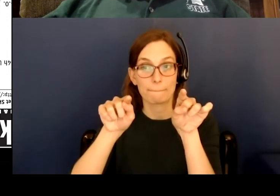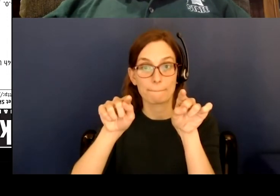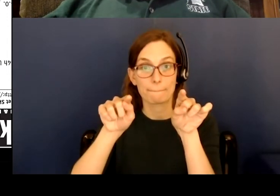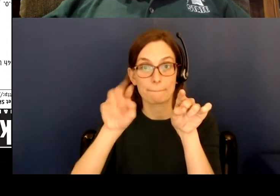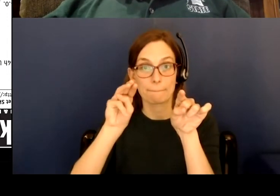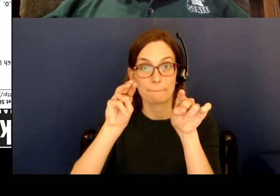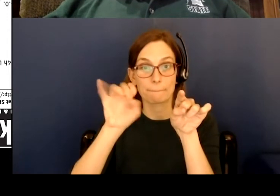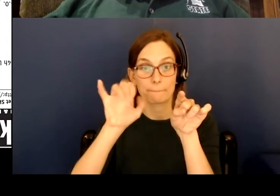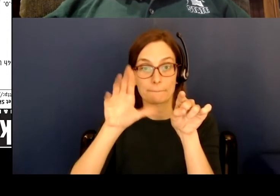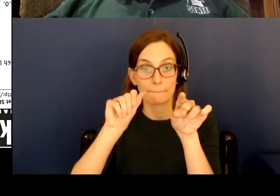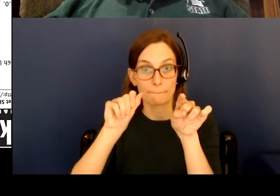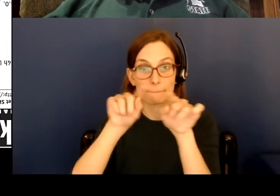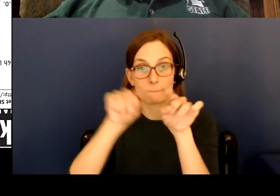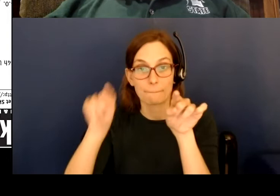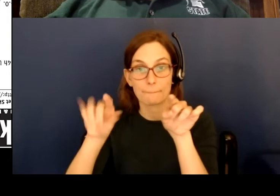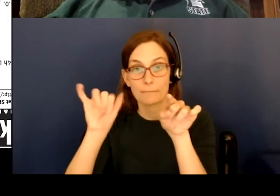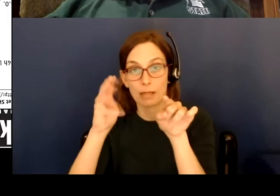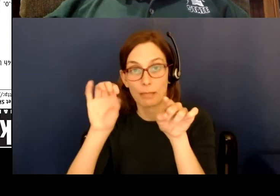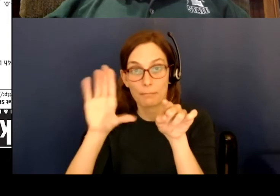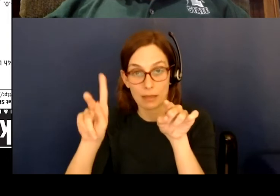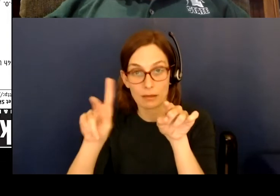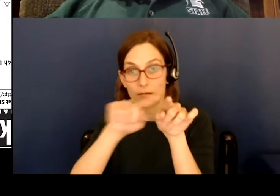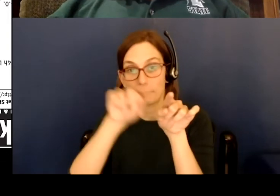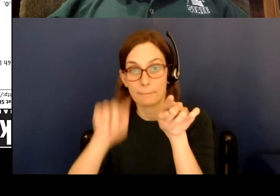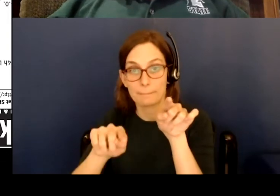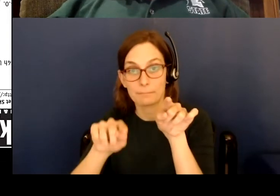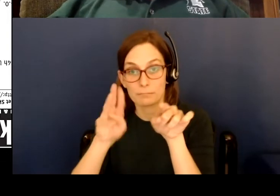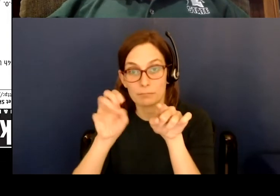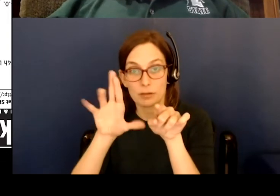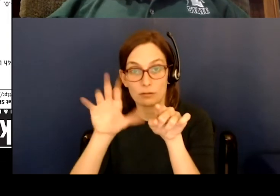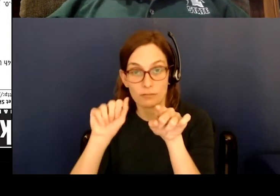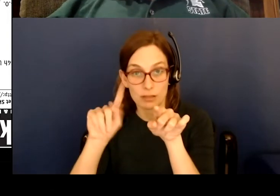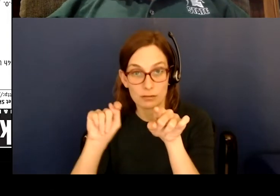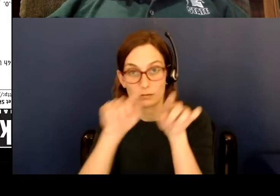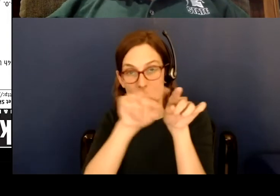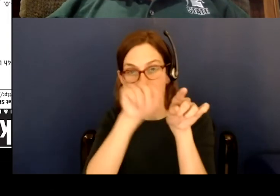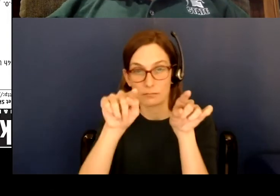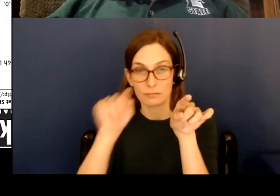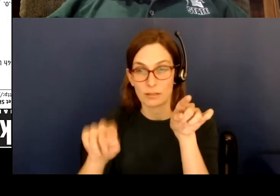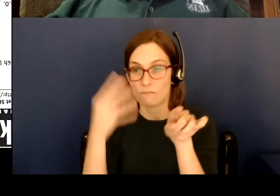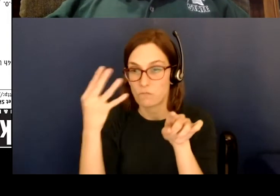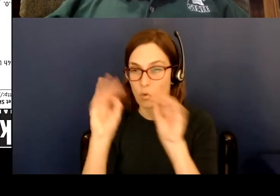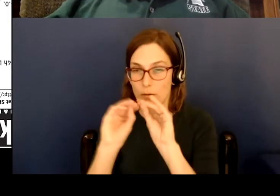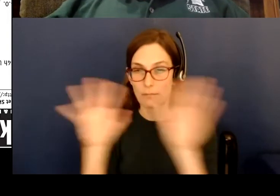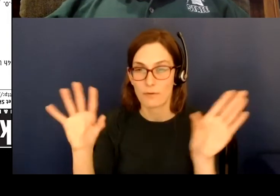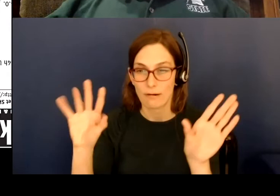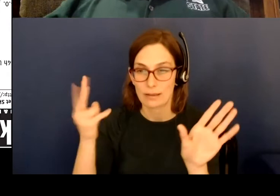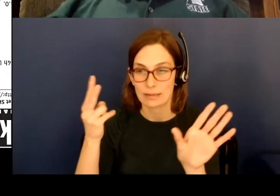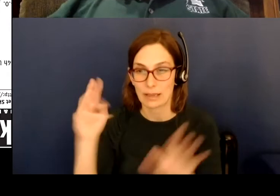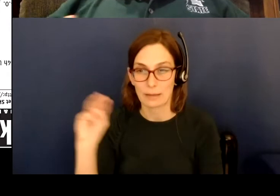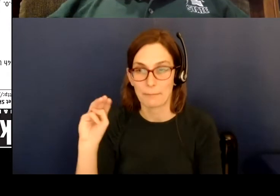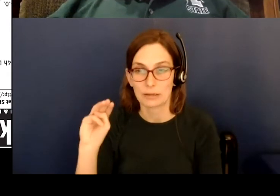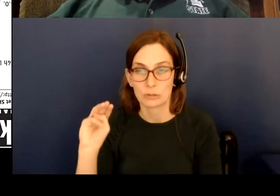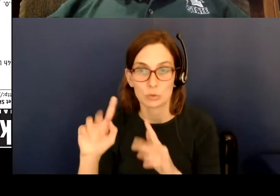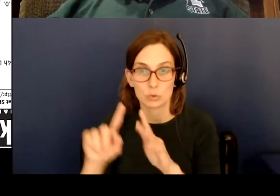Mirak, boom. Almach, boom. Mirfak. 4 bright second magnitude stars. Oh, and I should be clear.